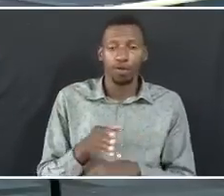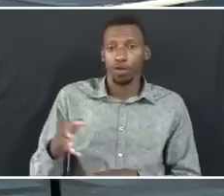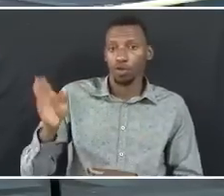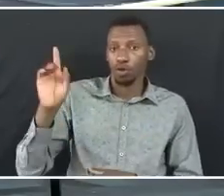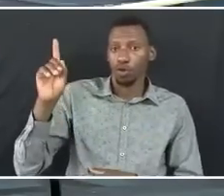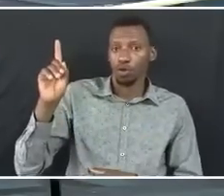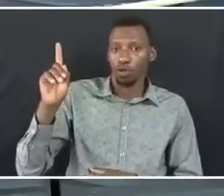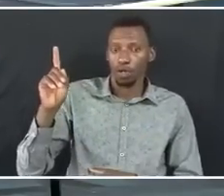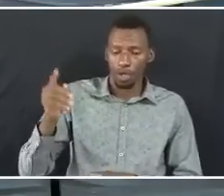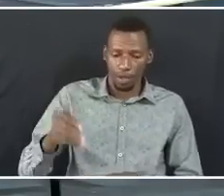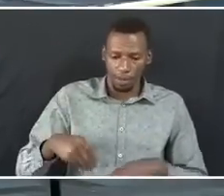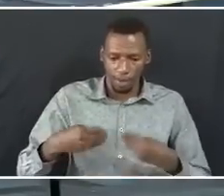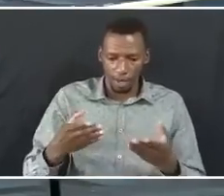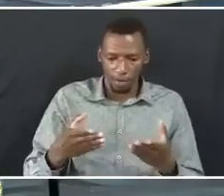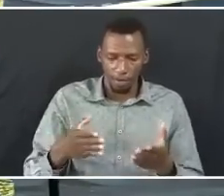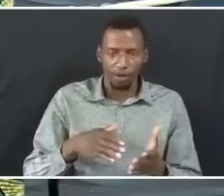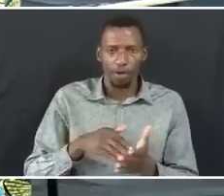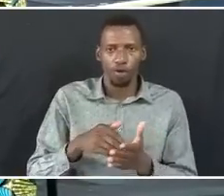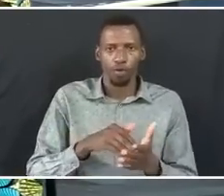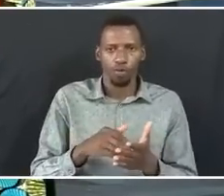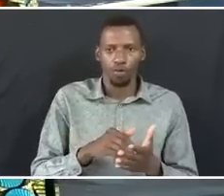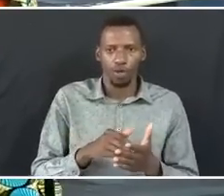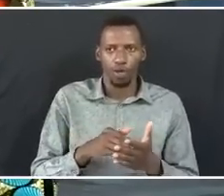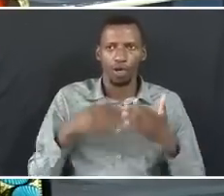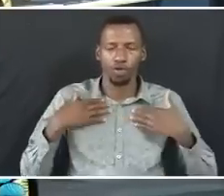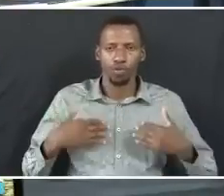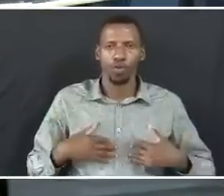with a weak vessel for her to survive.